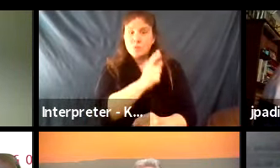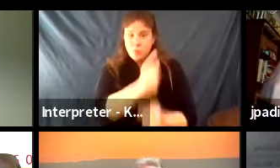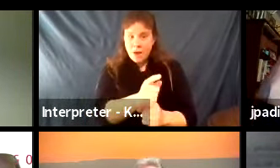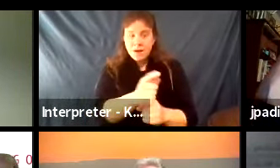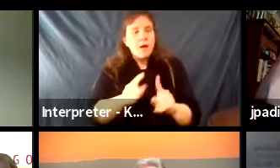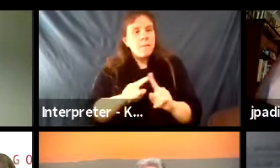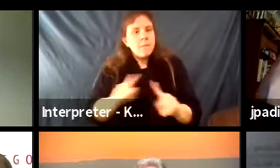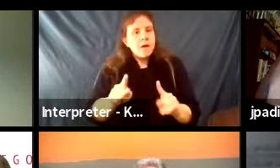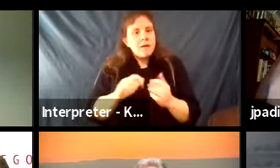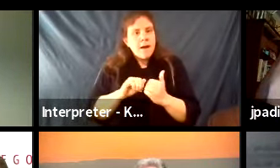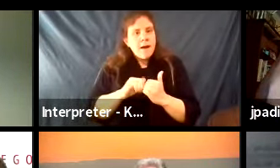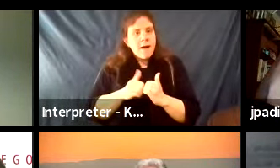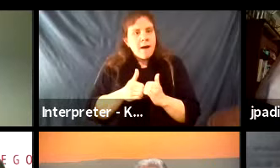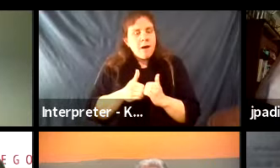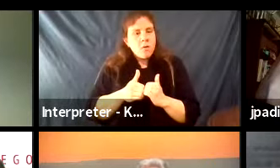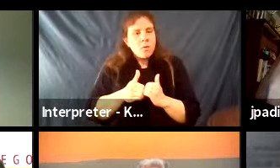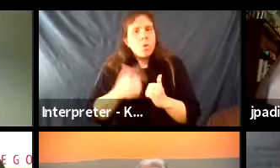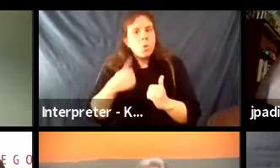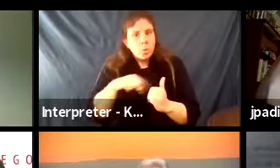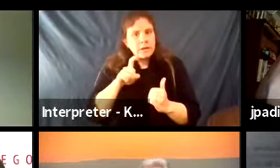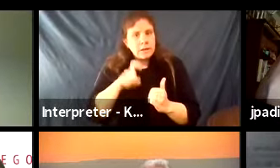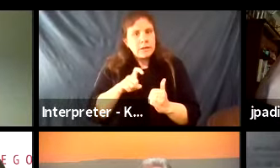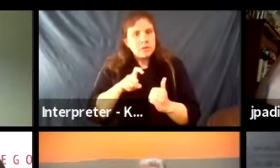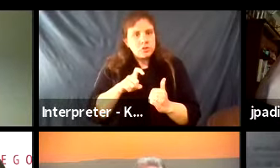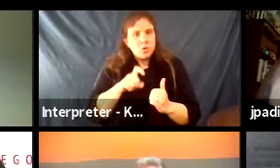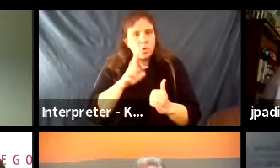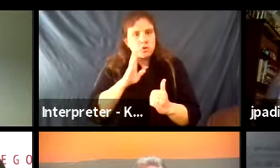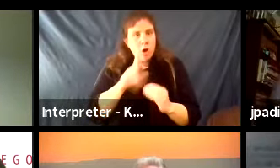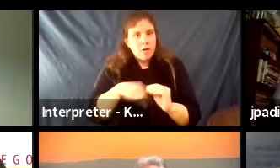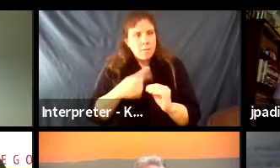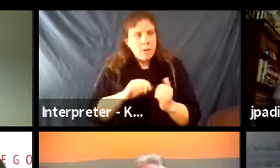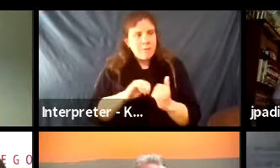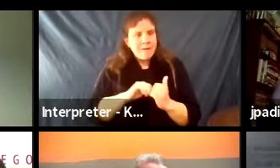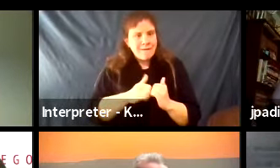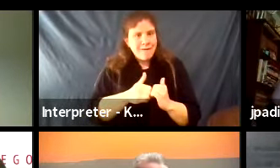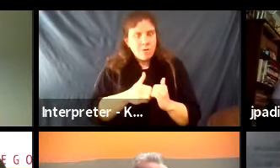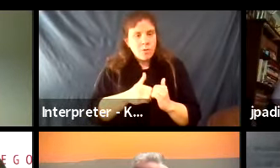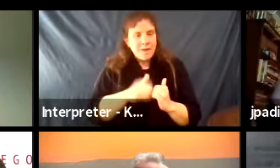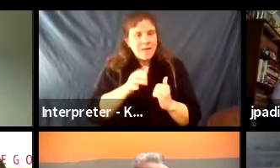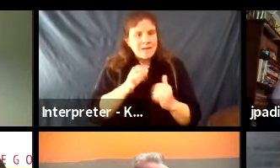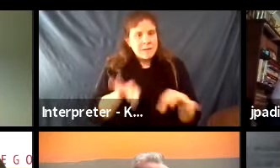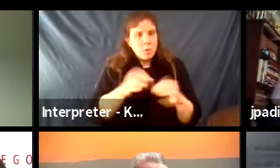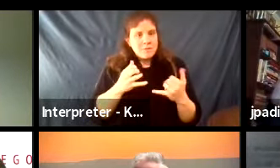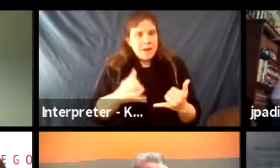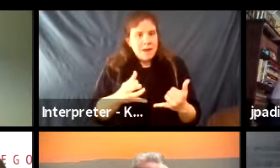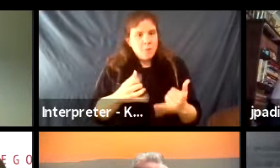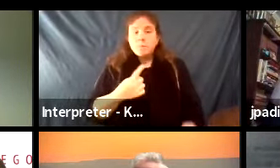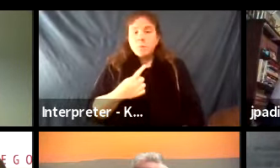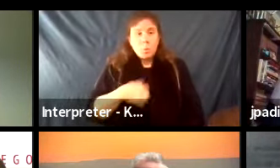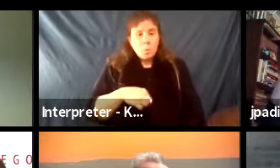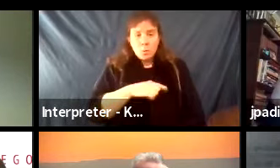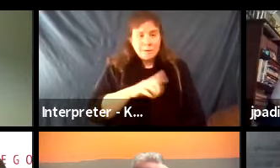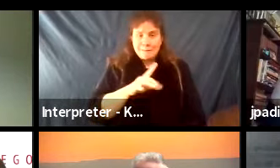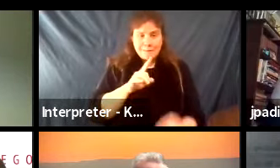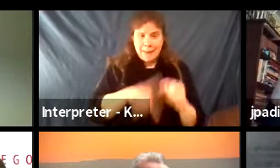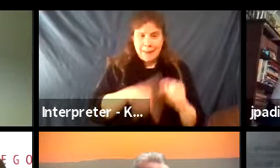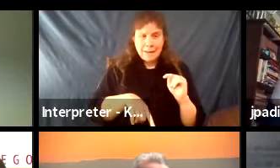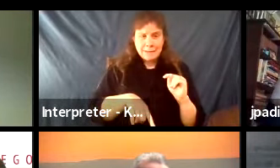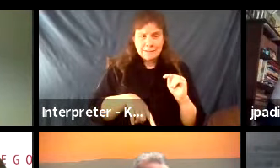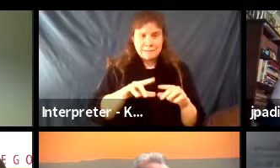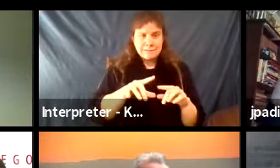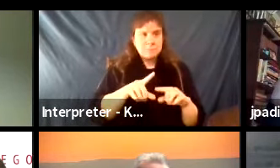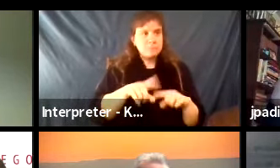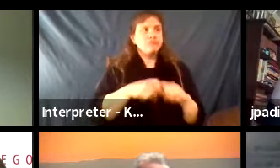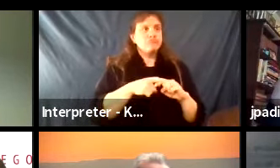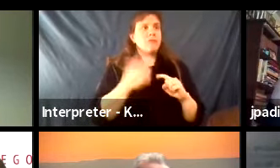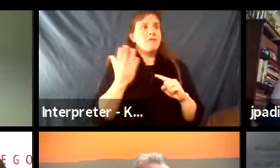these conversations about the how to the last 15 minutes of the meeting. If that means that we need more time, I know